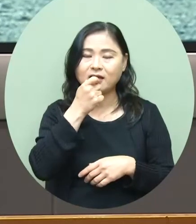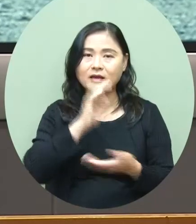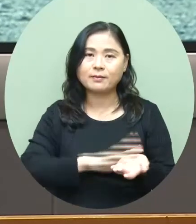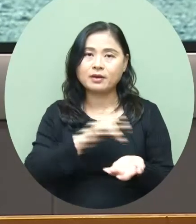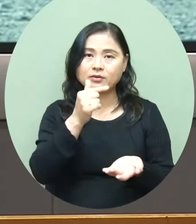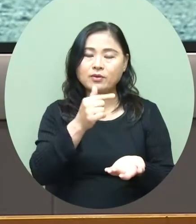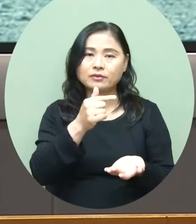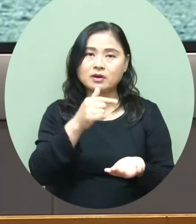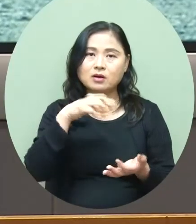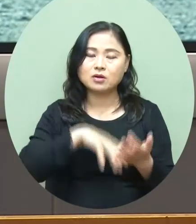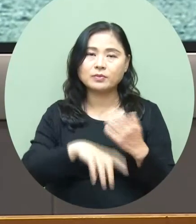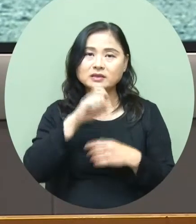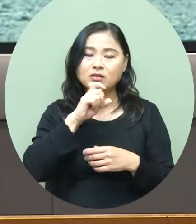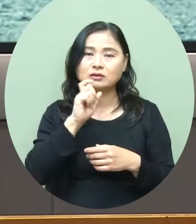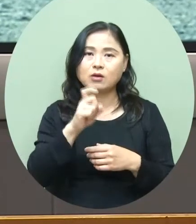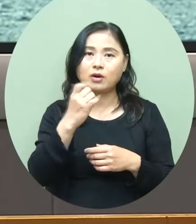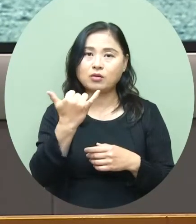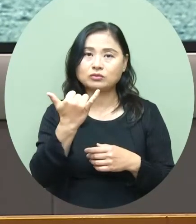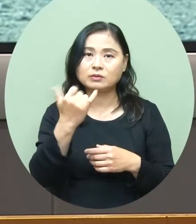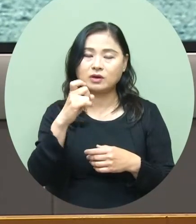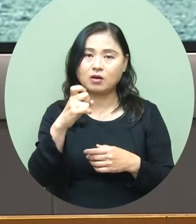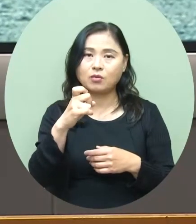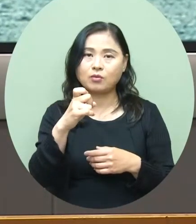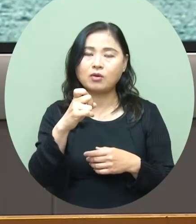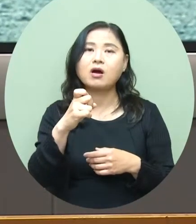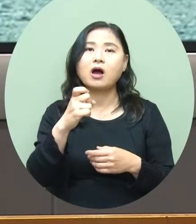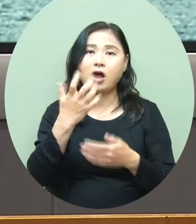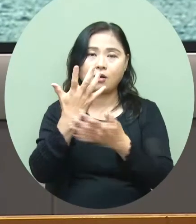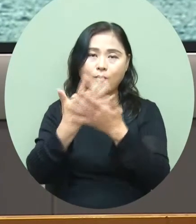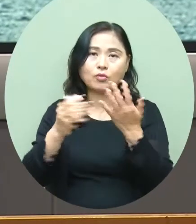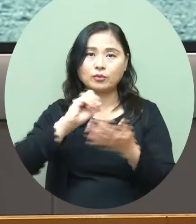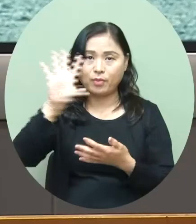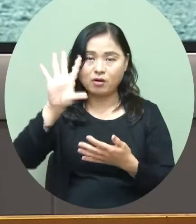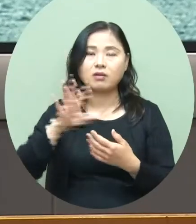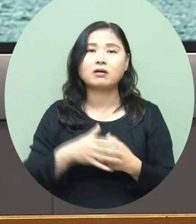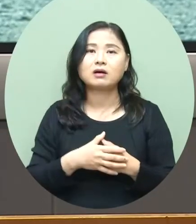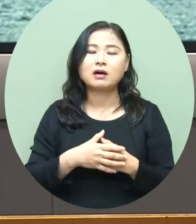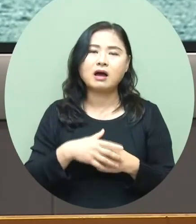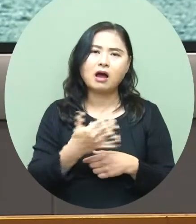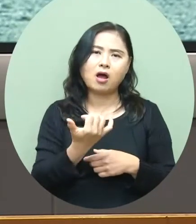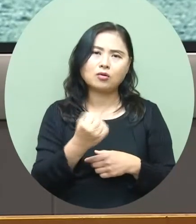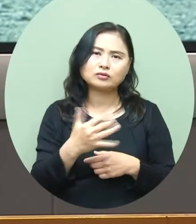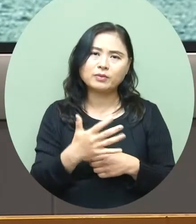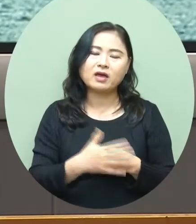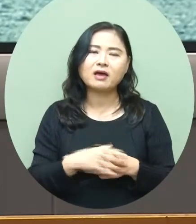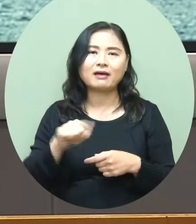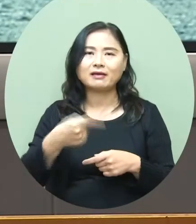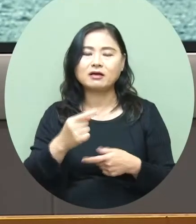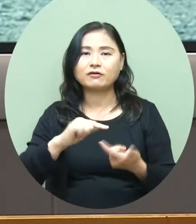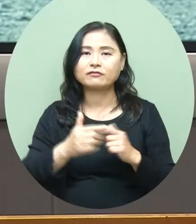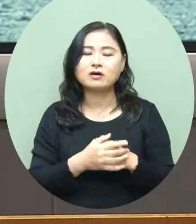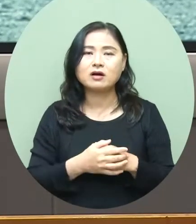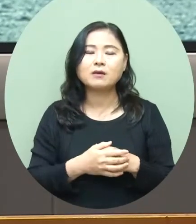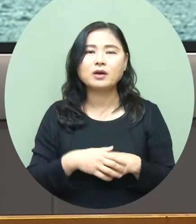1,033 RAT positive cases for yesterday. Of that, 969 cases were declared via the platform. For